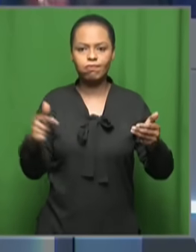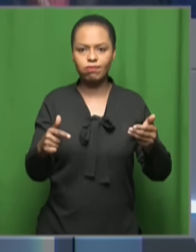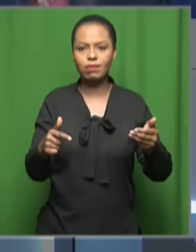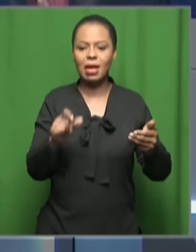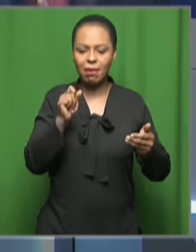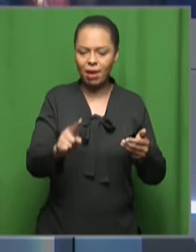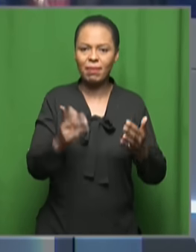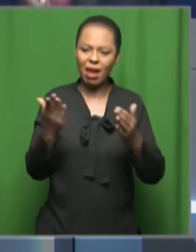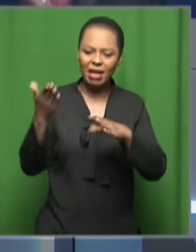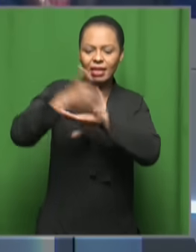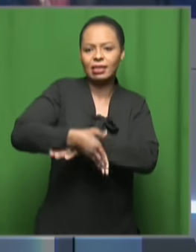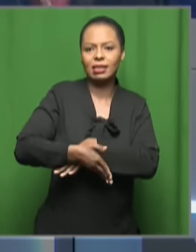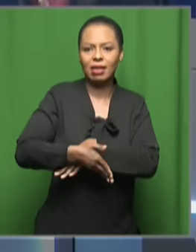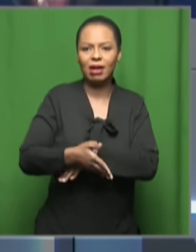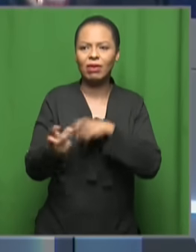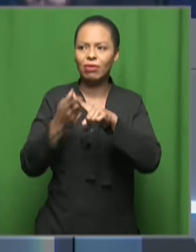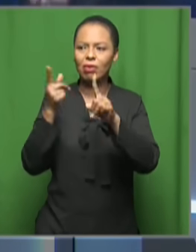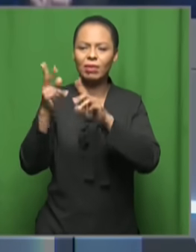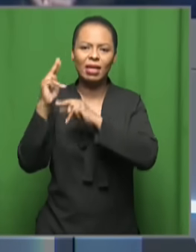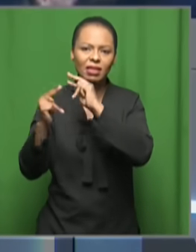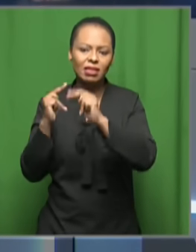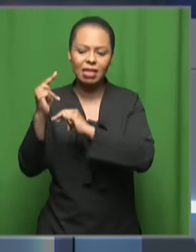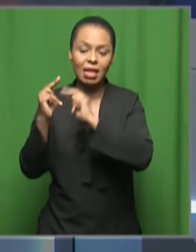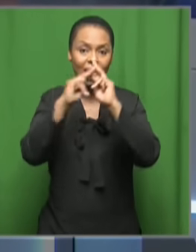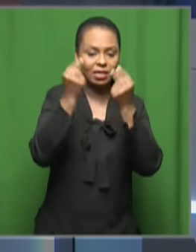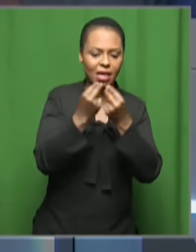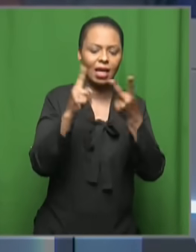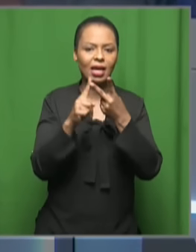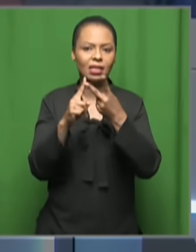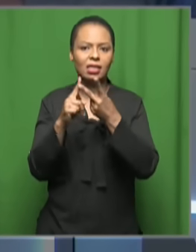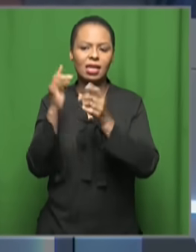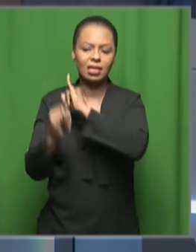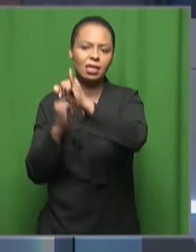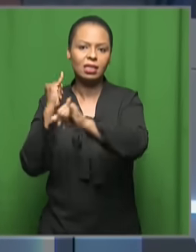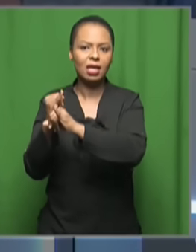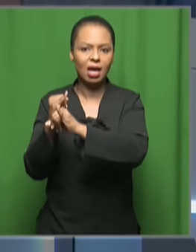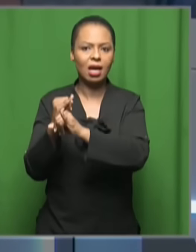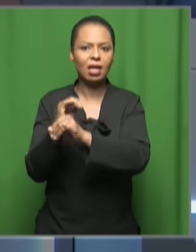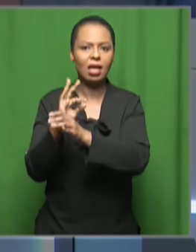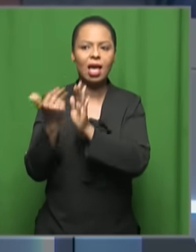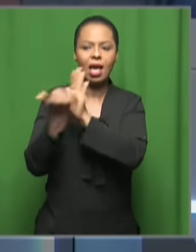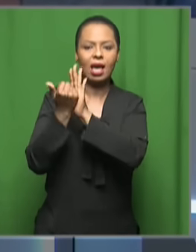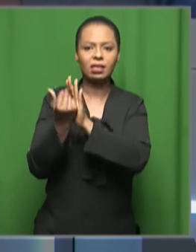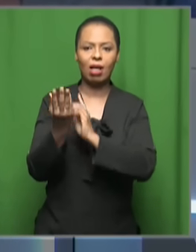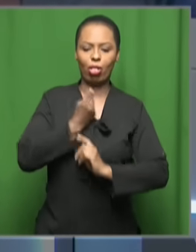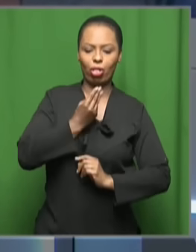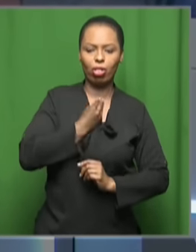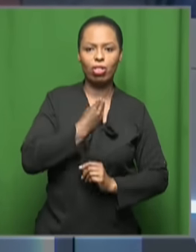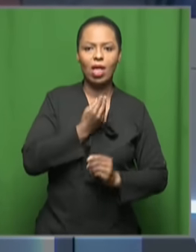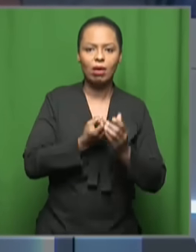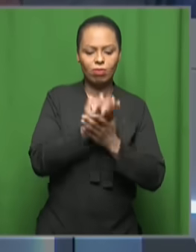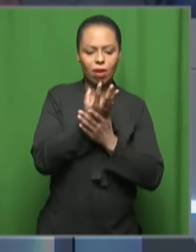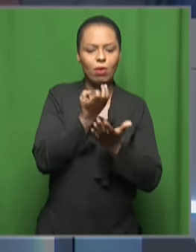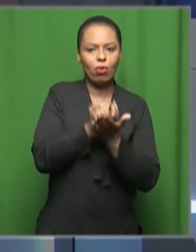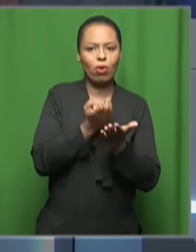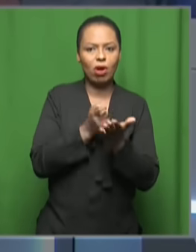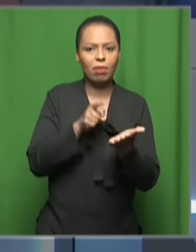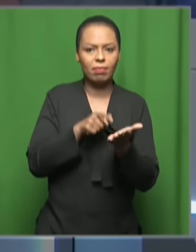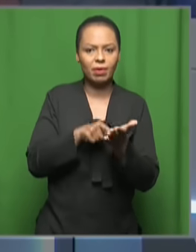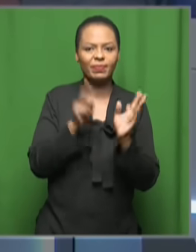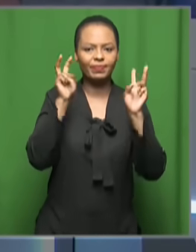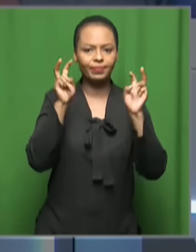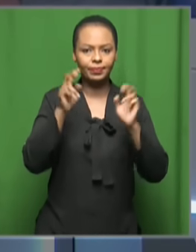the interface between the national and international actors undermining our economic growth. Well, thank you so much, Dr. Frank Lekaba,